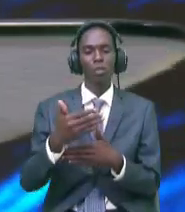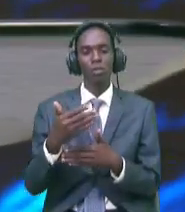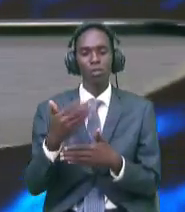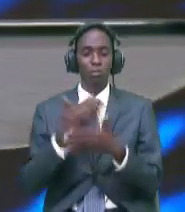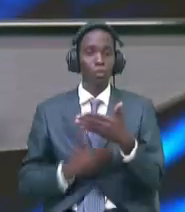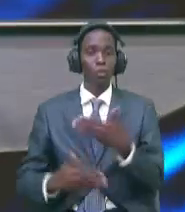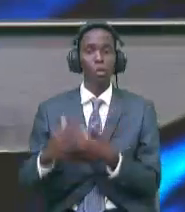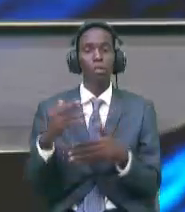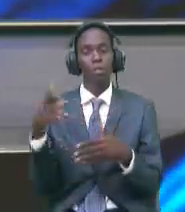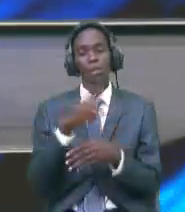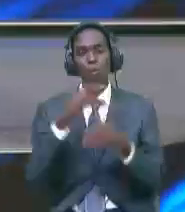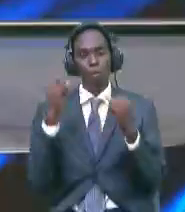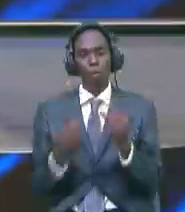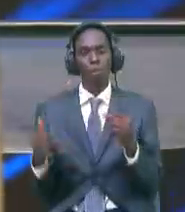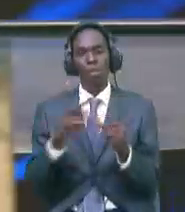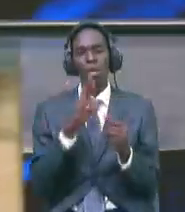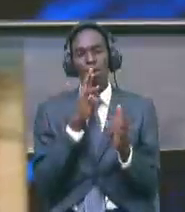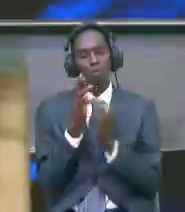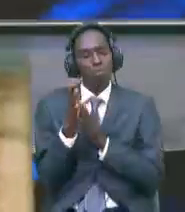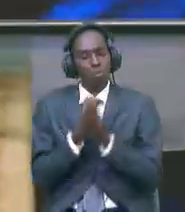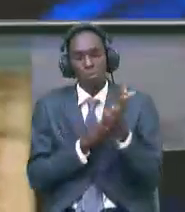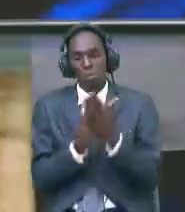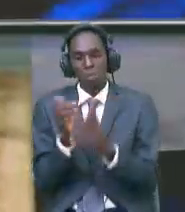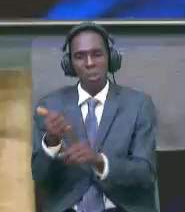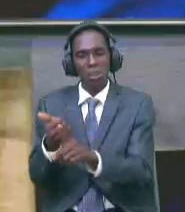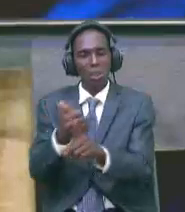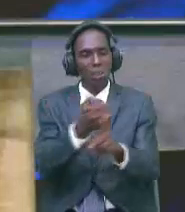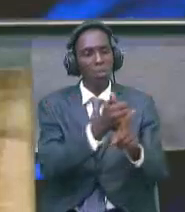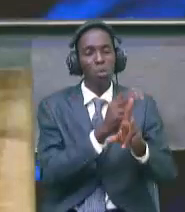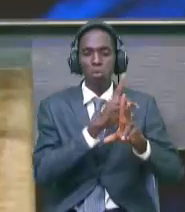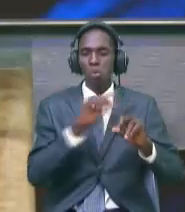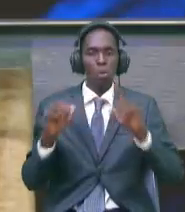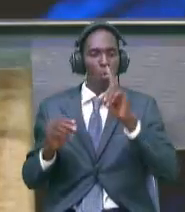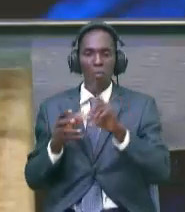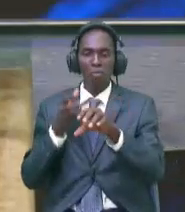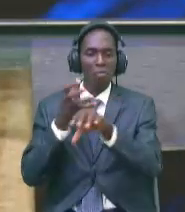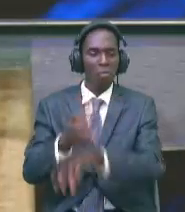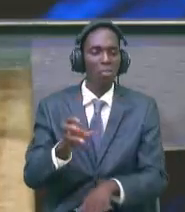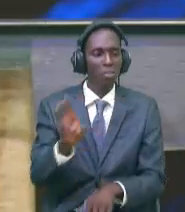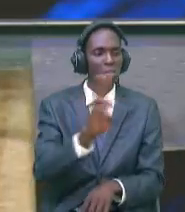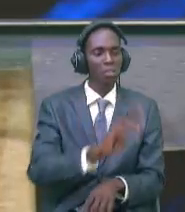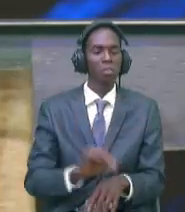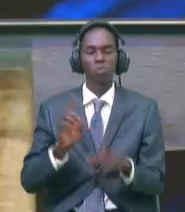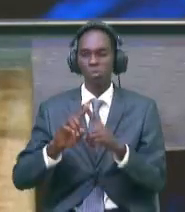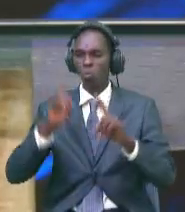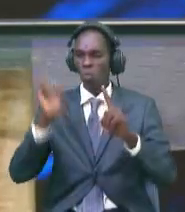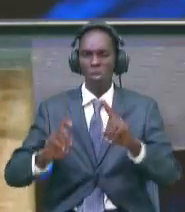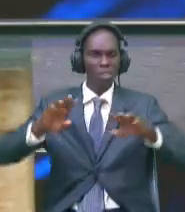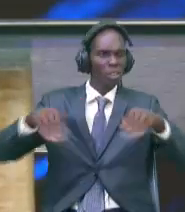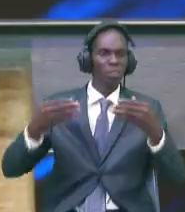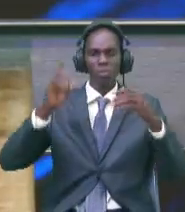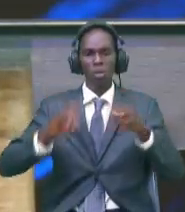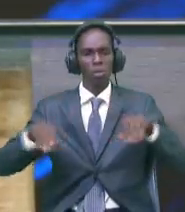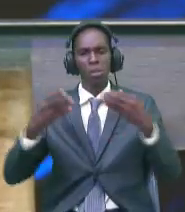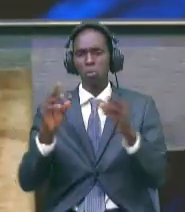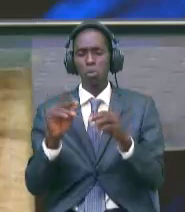willing of themselves. Nobody forced them. Nobody compelled them. The compulsion came from within, by